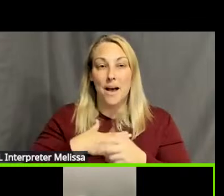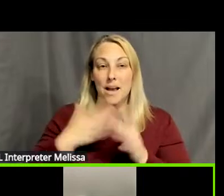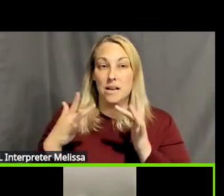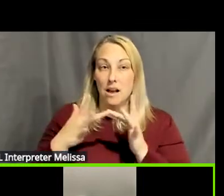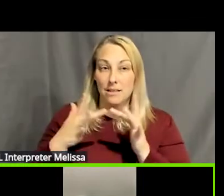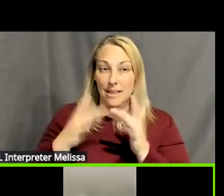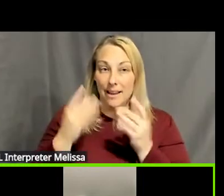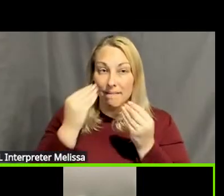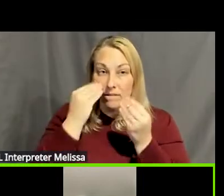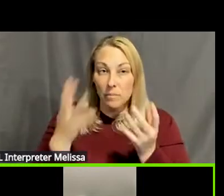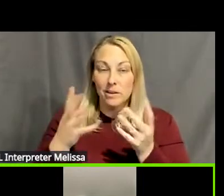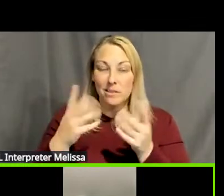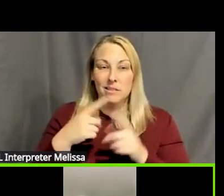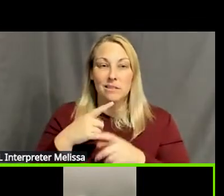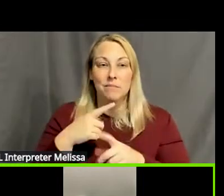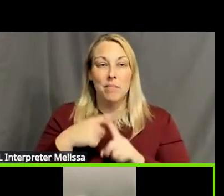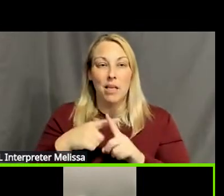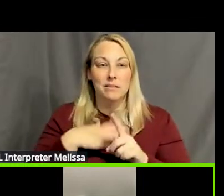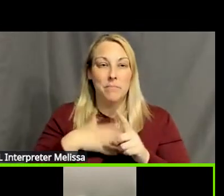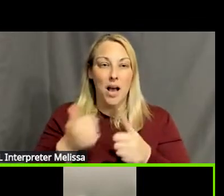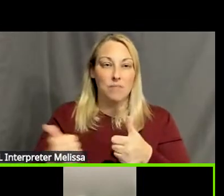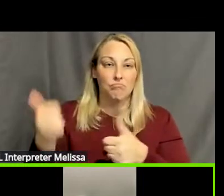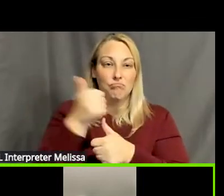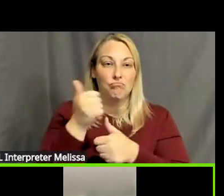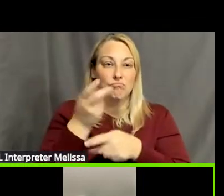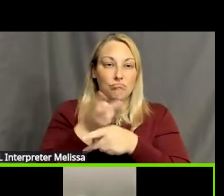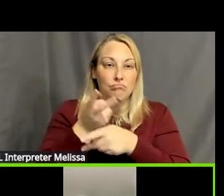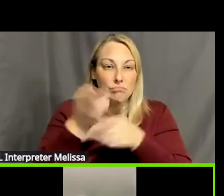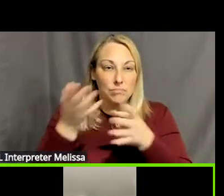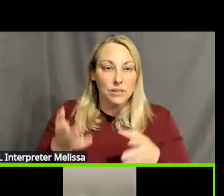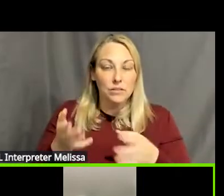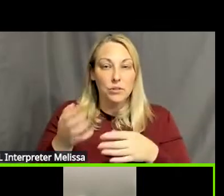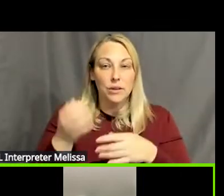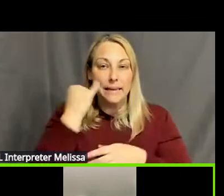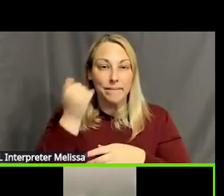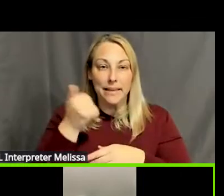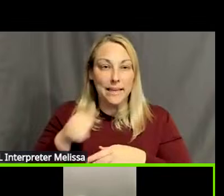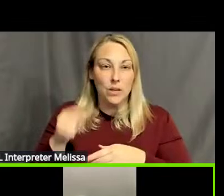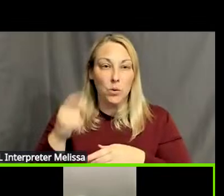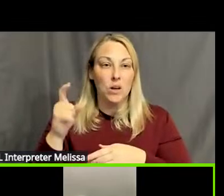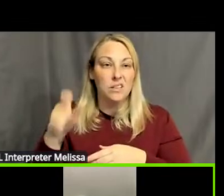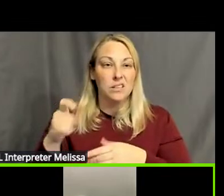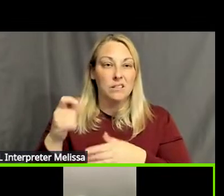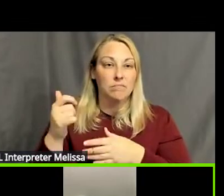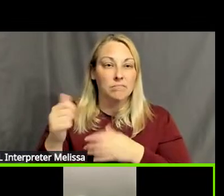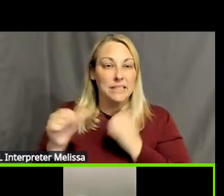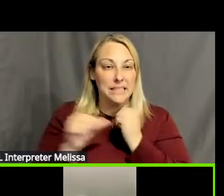any one-off or any assistance that any residents or commissioners may need.